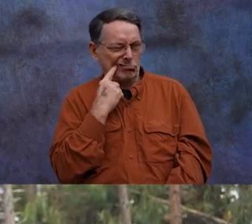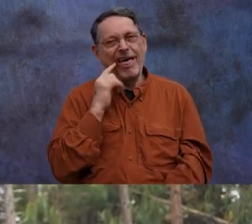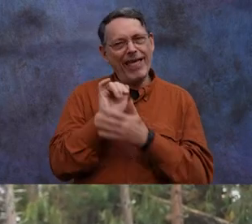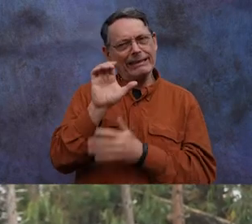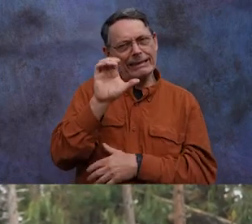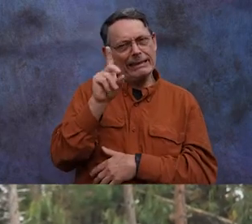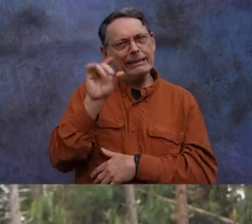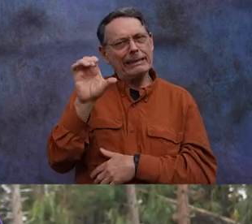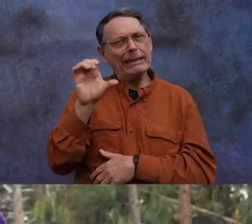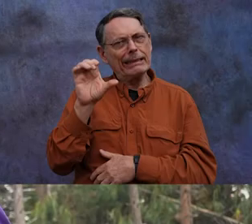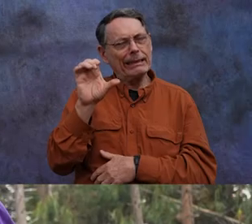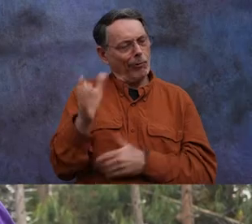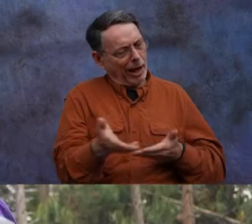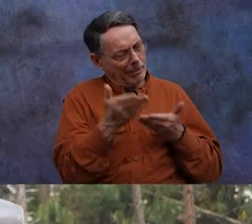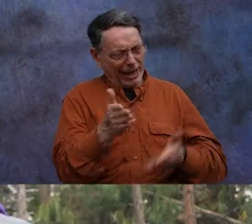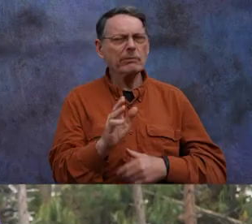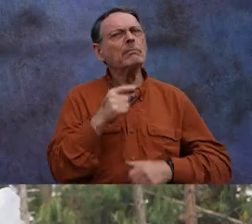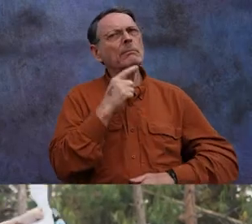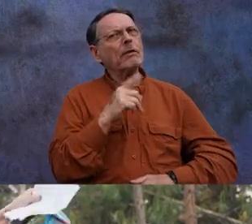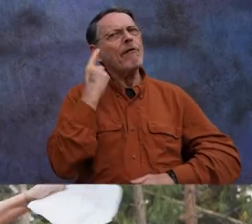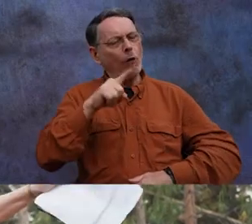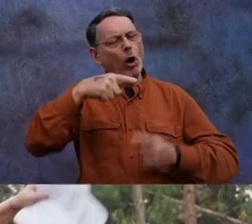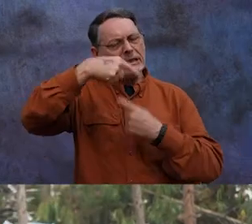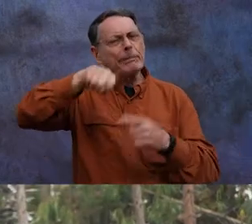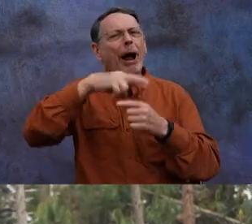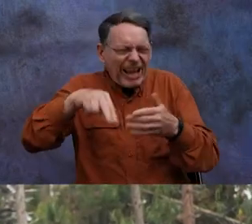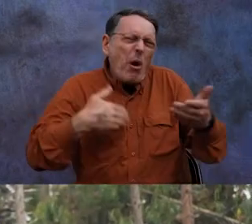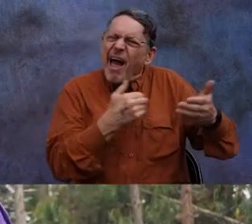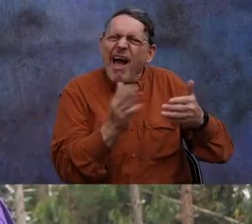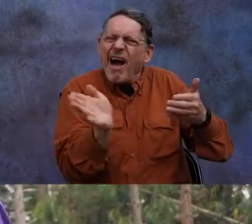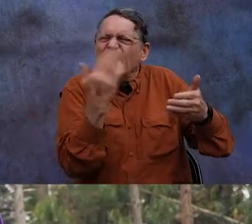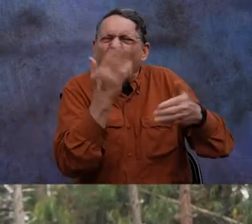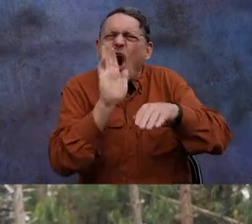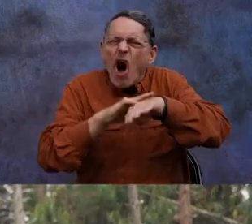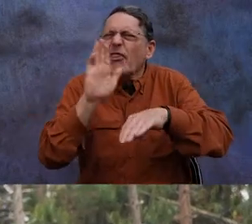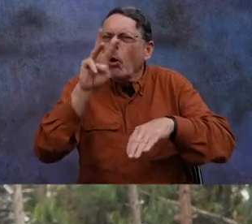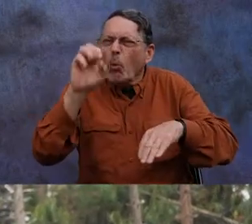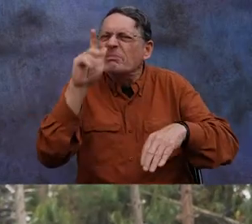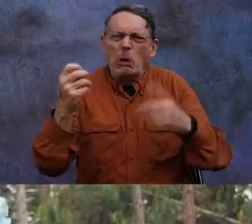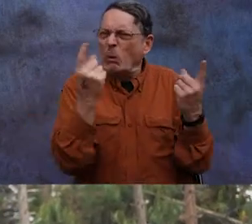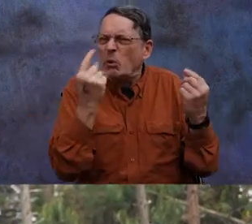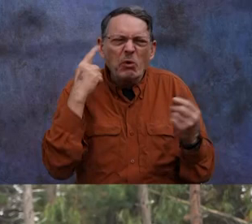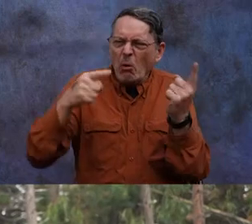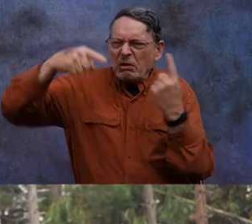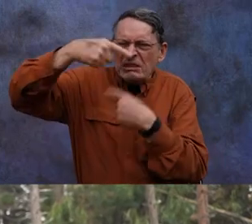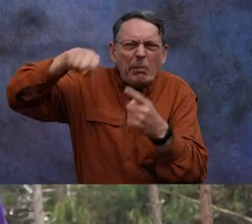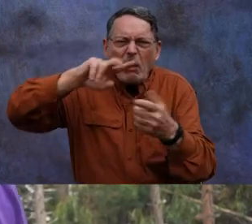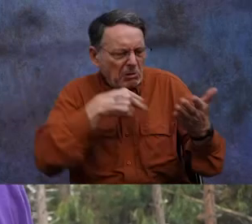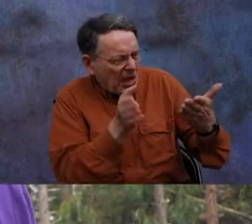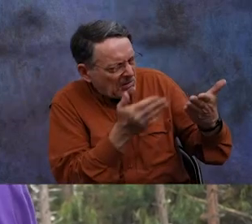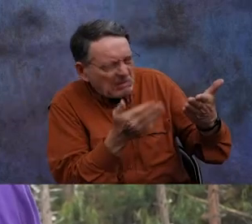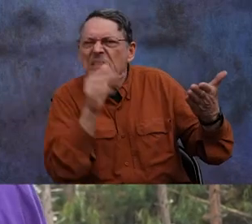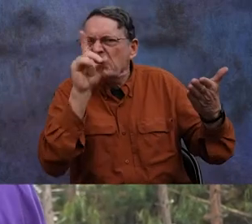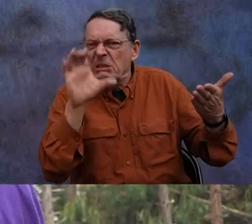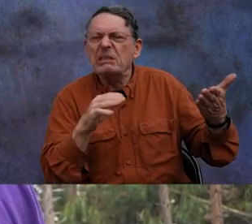recommendations. Spiral dances. Yeah. It's in there. It's on the website. You yeah. can look. Yeah. Yeah. Fauci said it specifically.